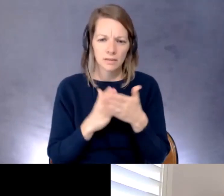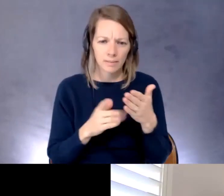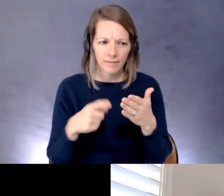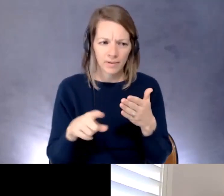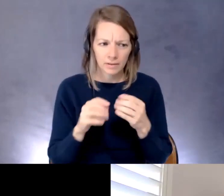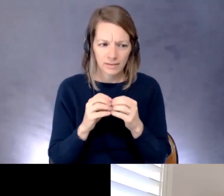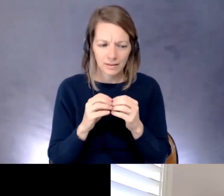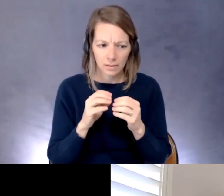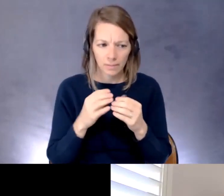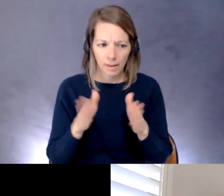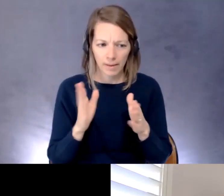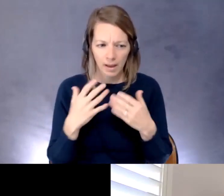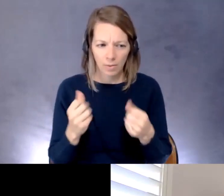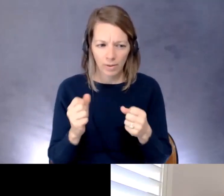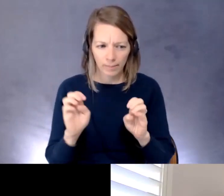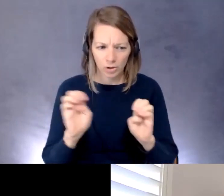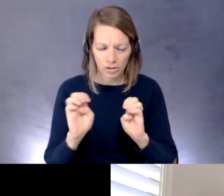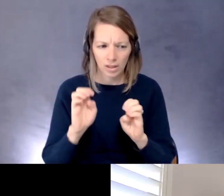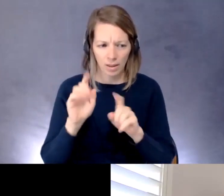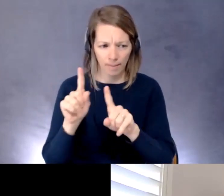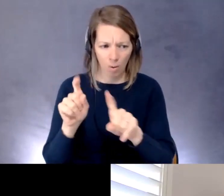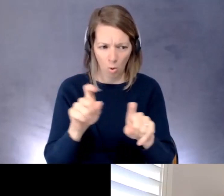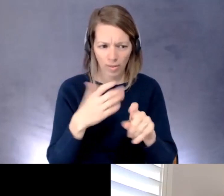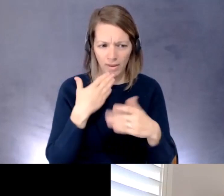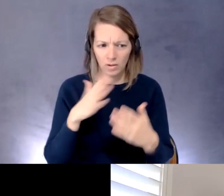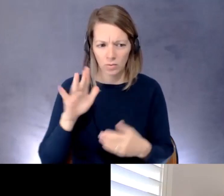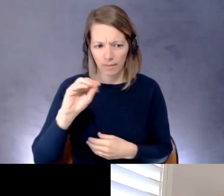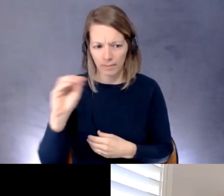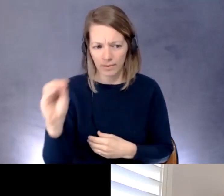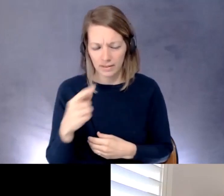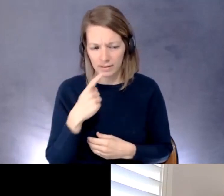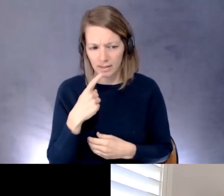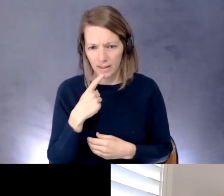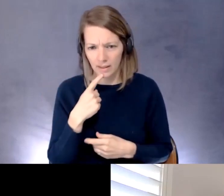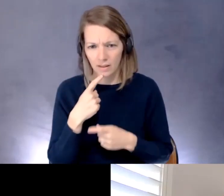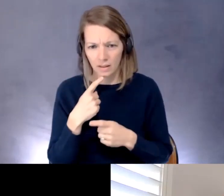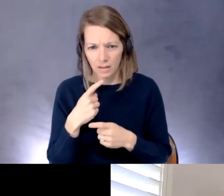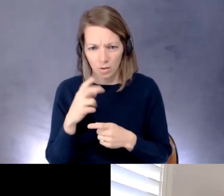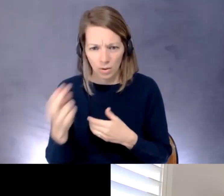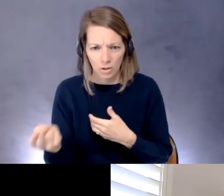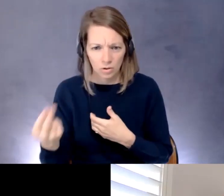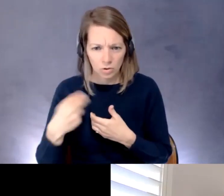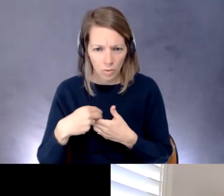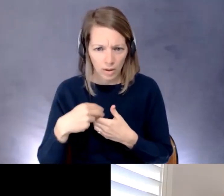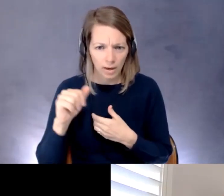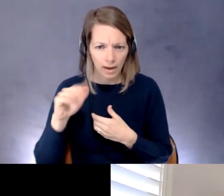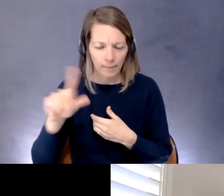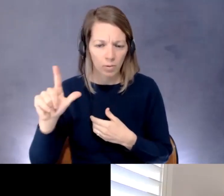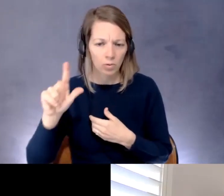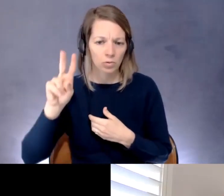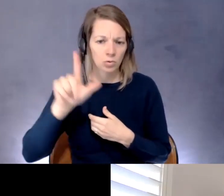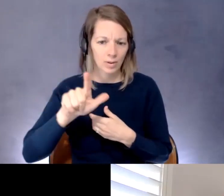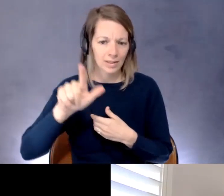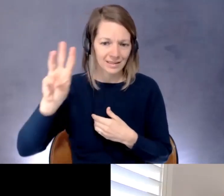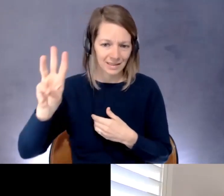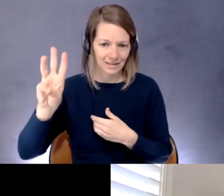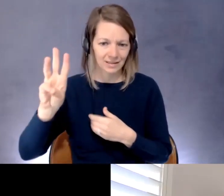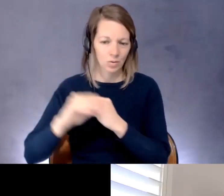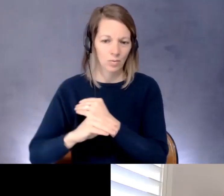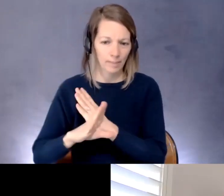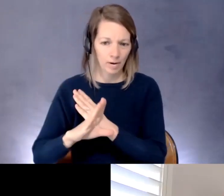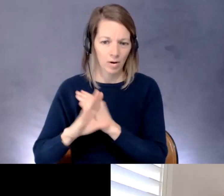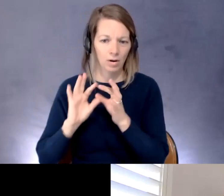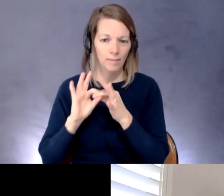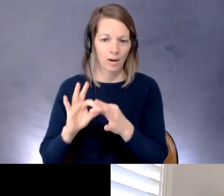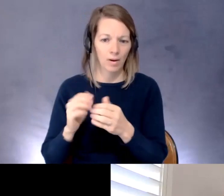in the poll that we did. Thank you so much. 25% of you said you were going to join our April 26th webinar on how everybody